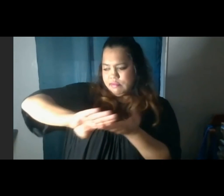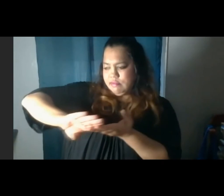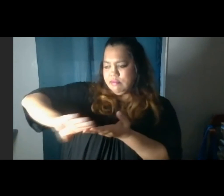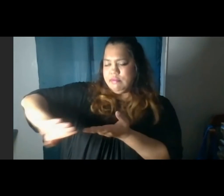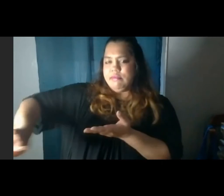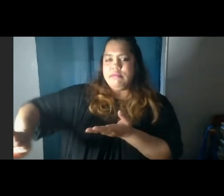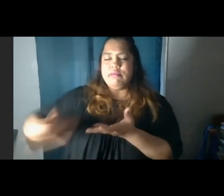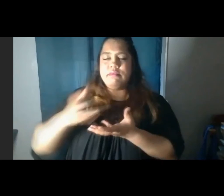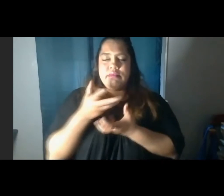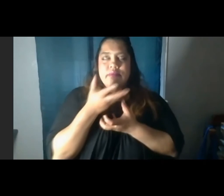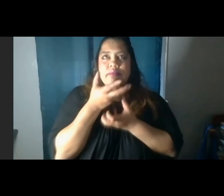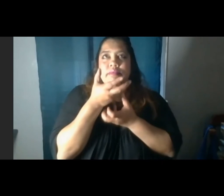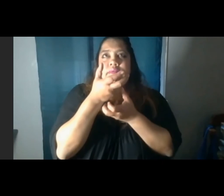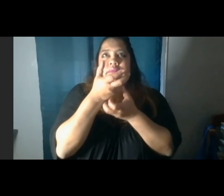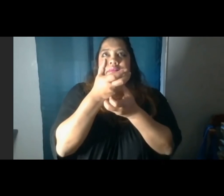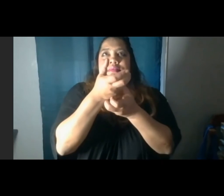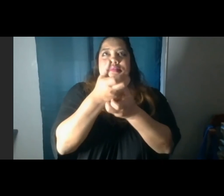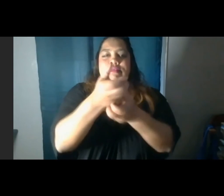Ooh, let go.